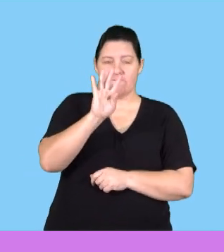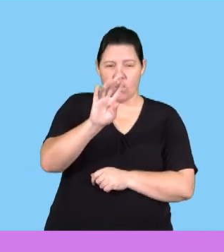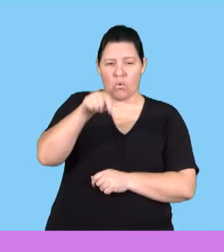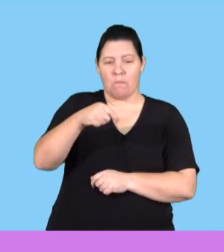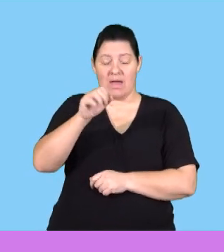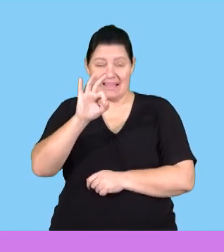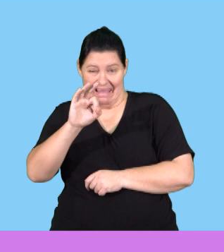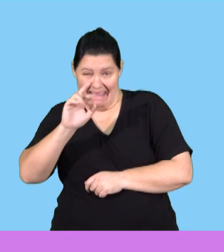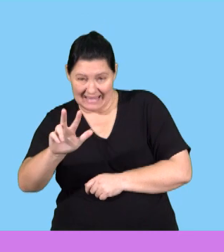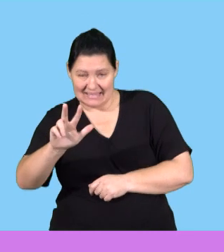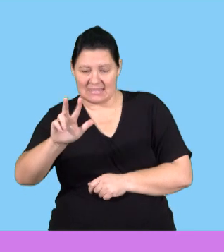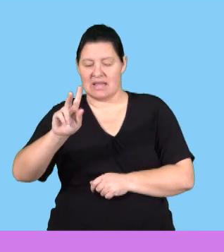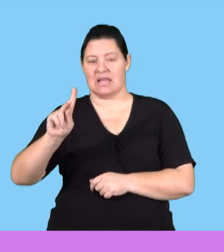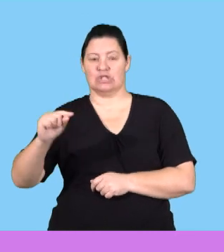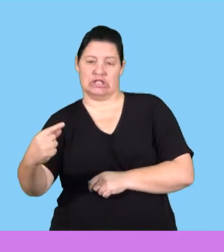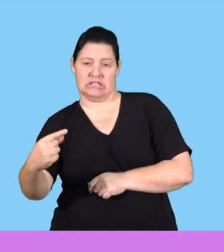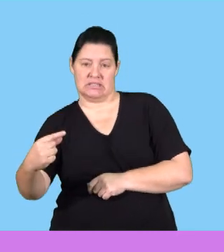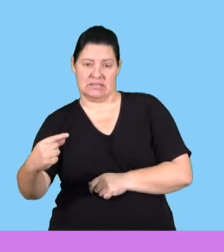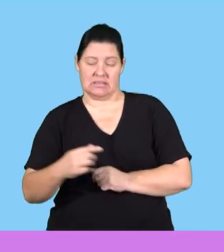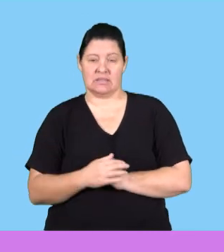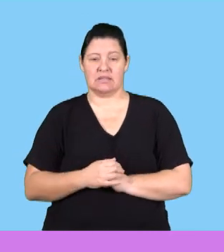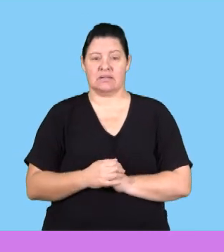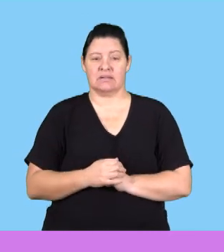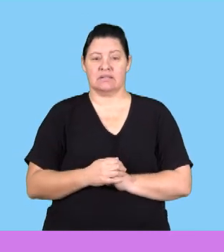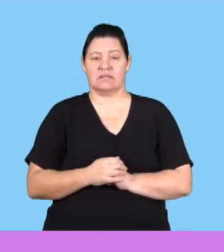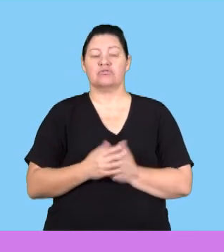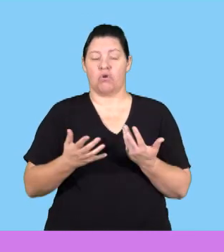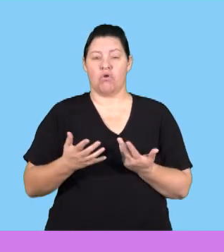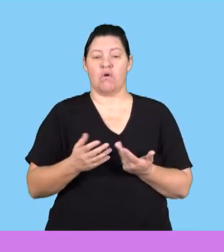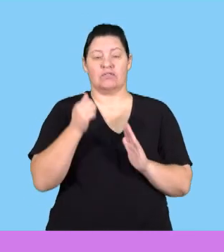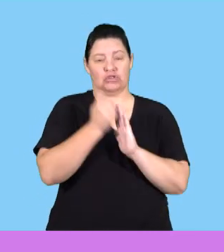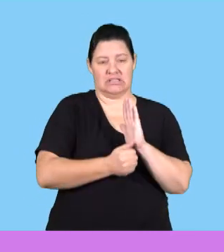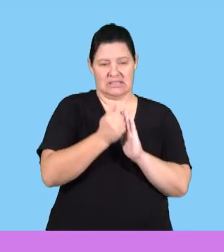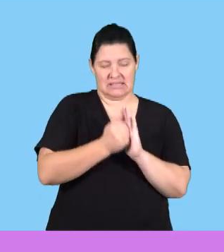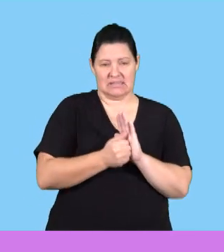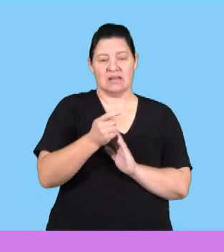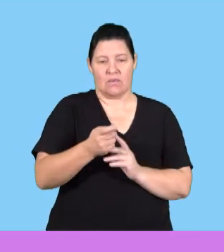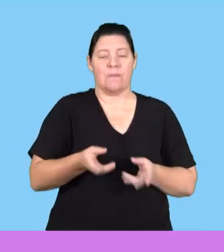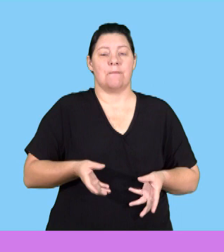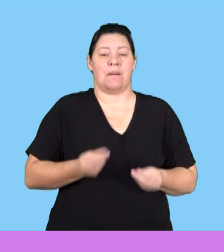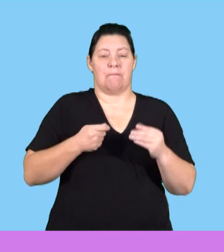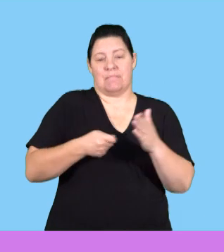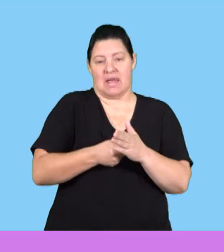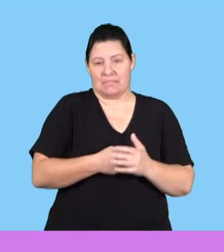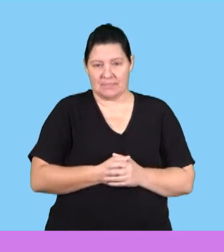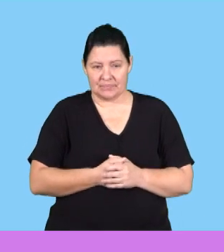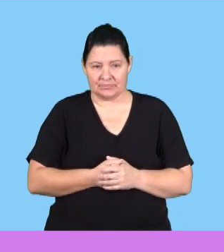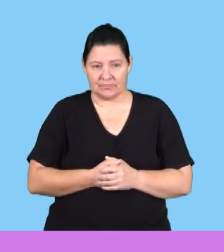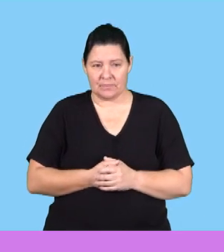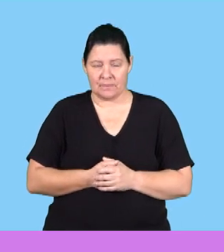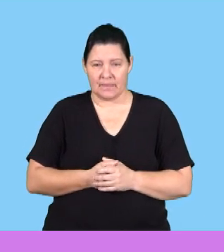4,38 kilograms. So that is the kilograms of cheese that Sipho will